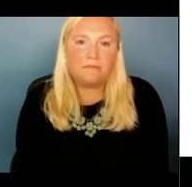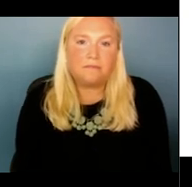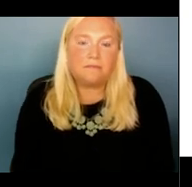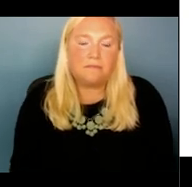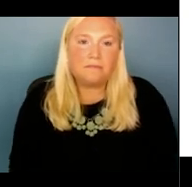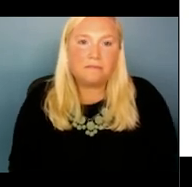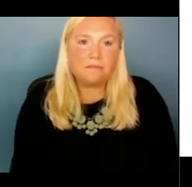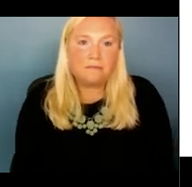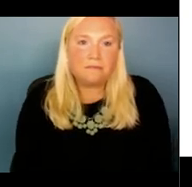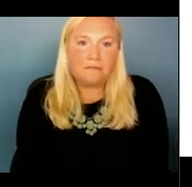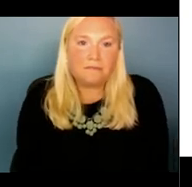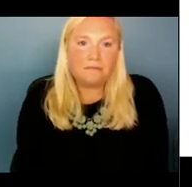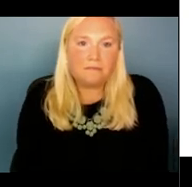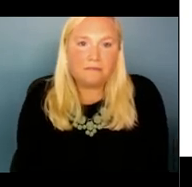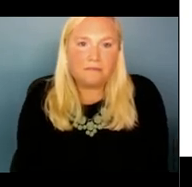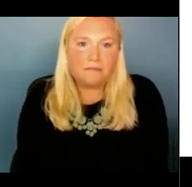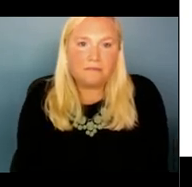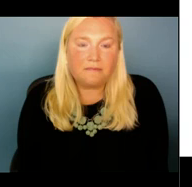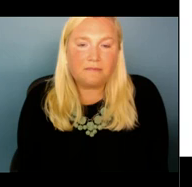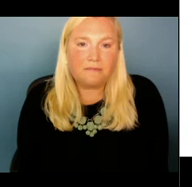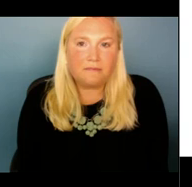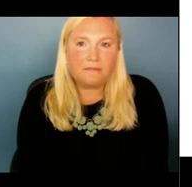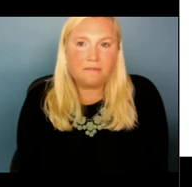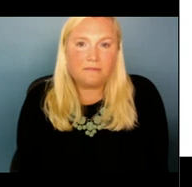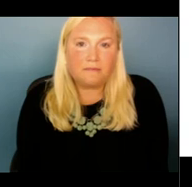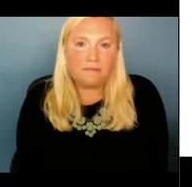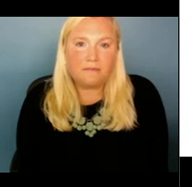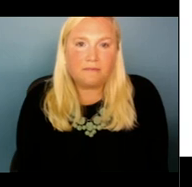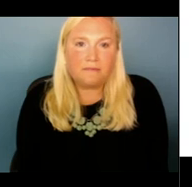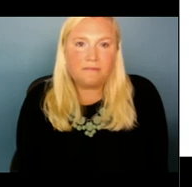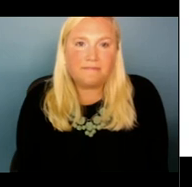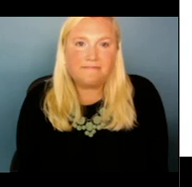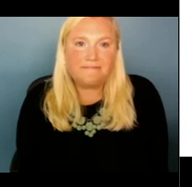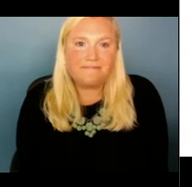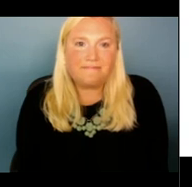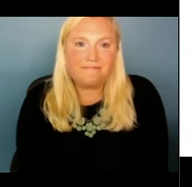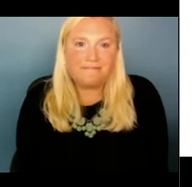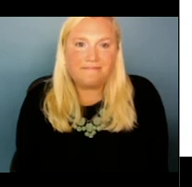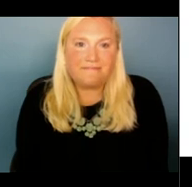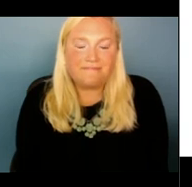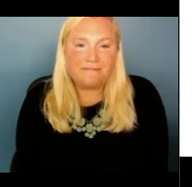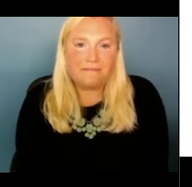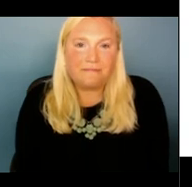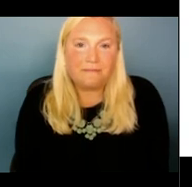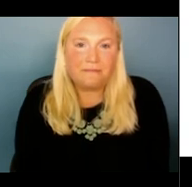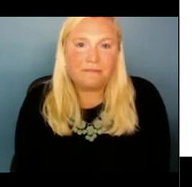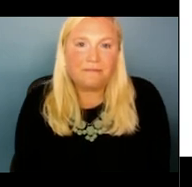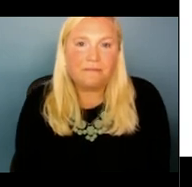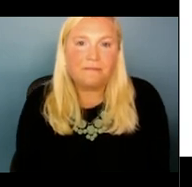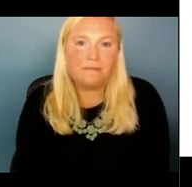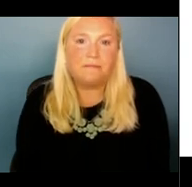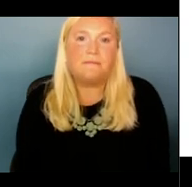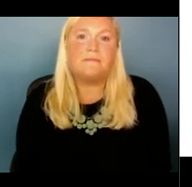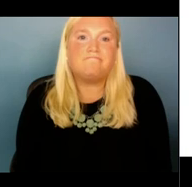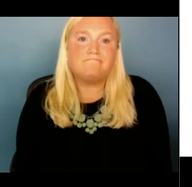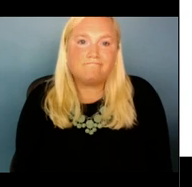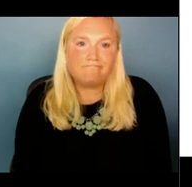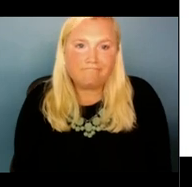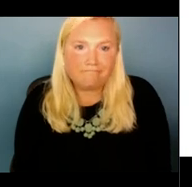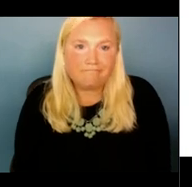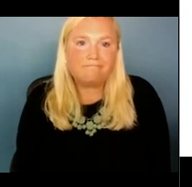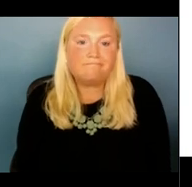this group is don't hesitate to spend a lot of time simply building rapport. That's all